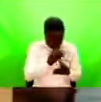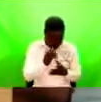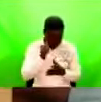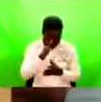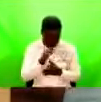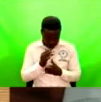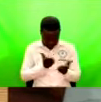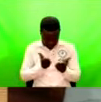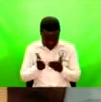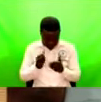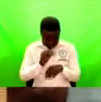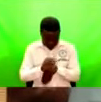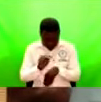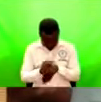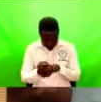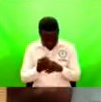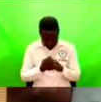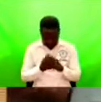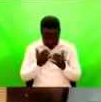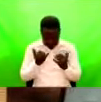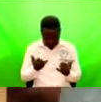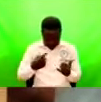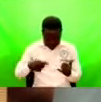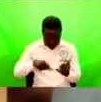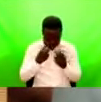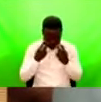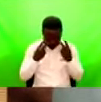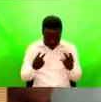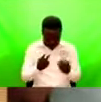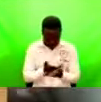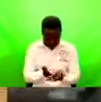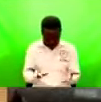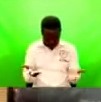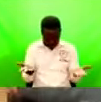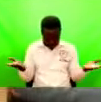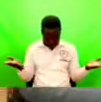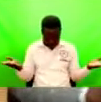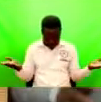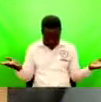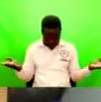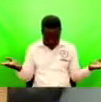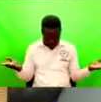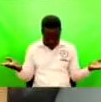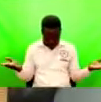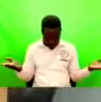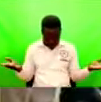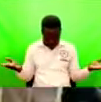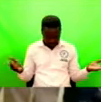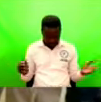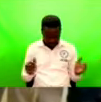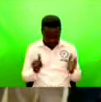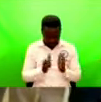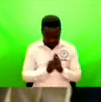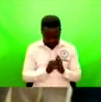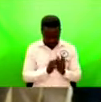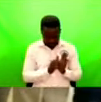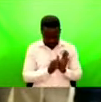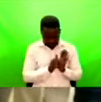in ministry. And we see here today the signs that physically you are